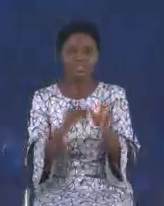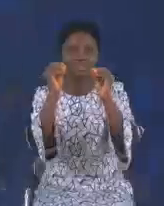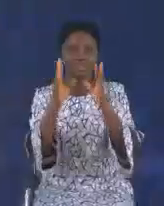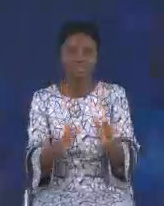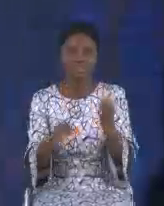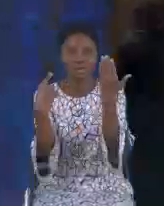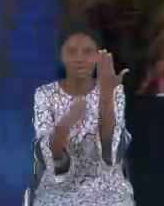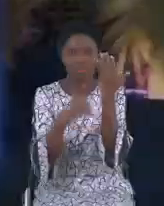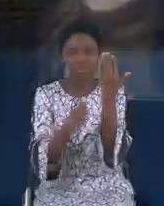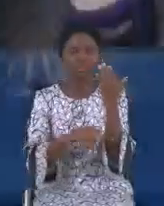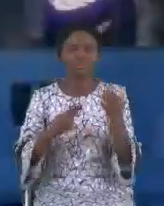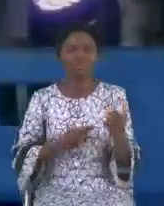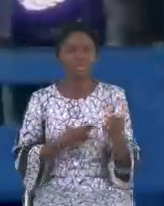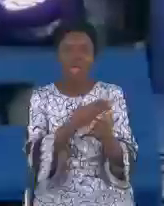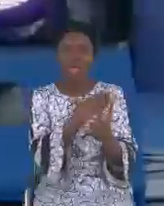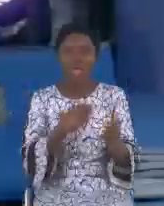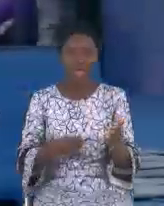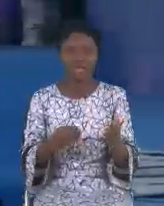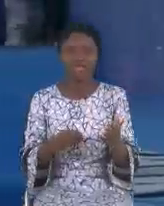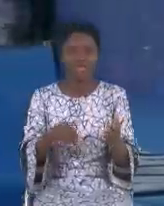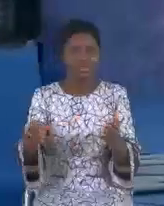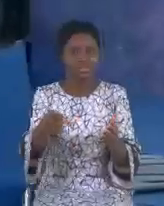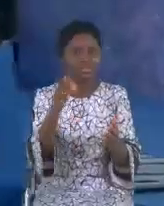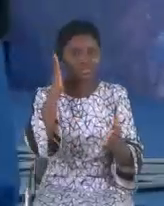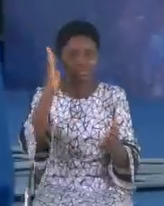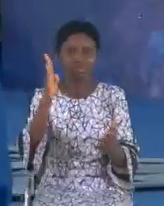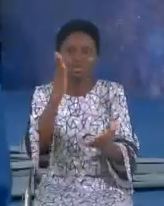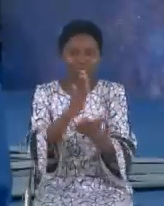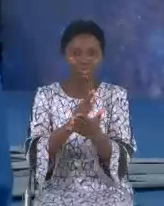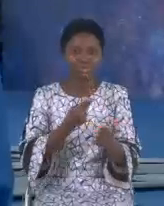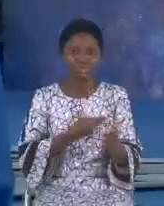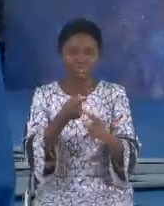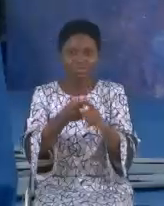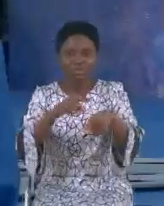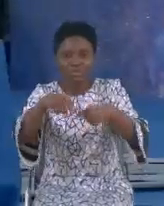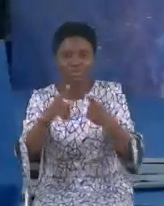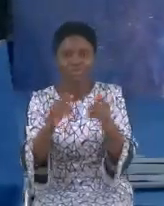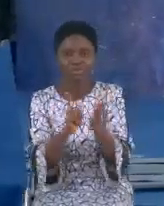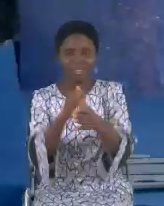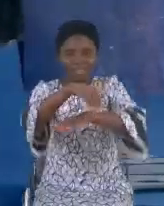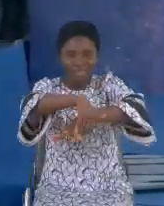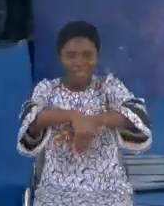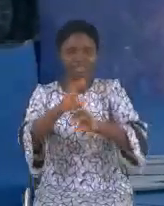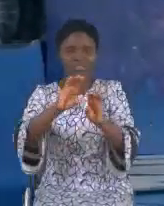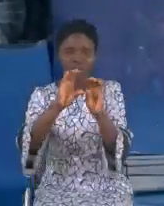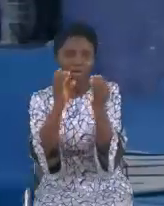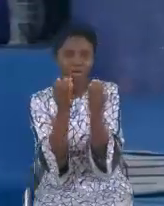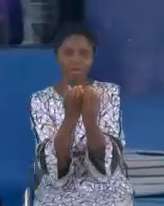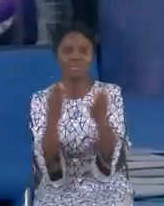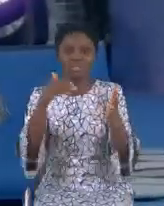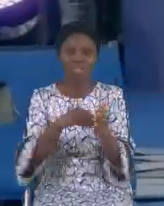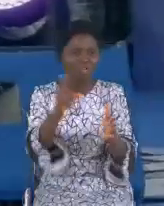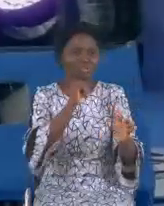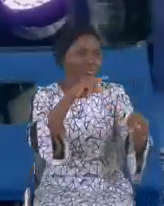they restricted us. You will not go to that nightclub today. You will not go to that evil place today. And you will